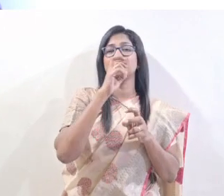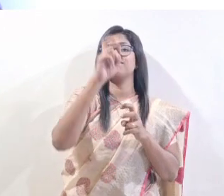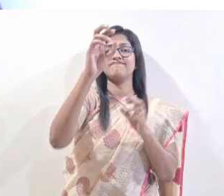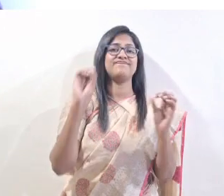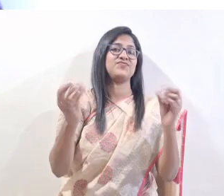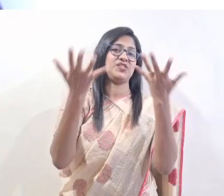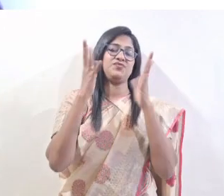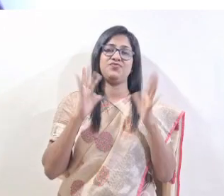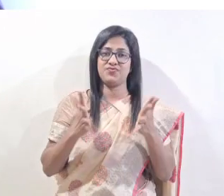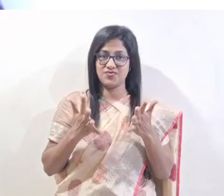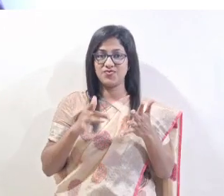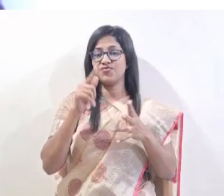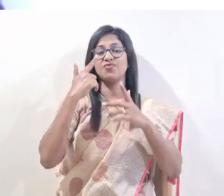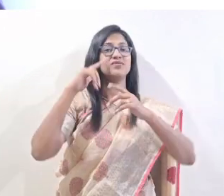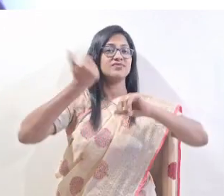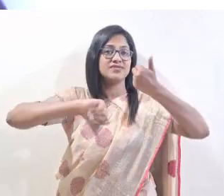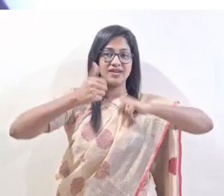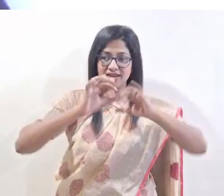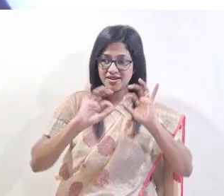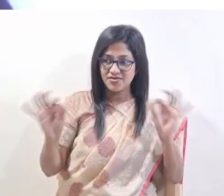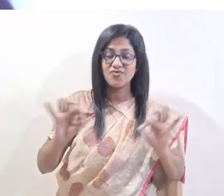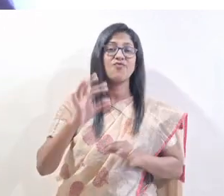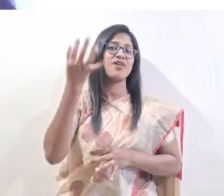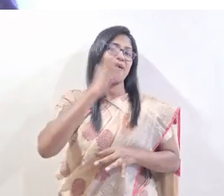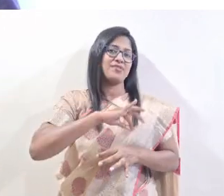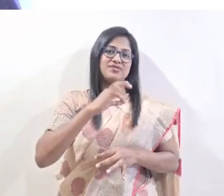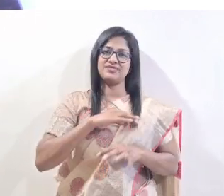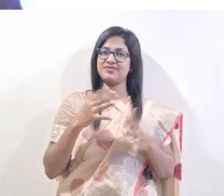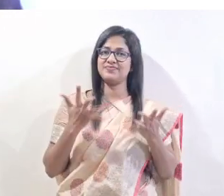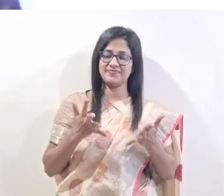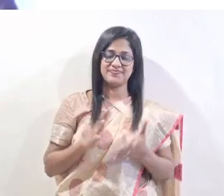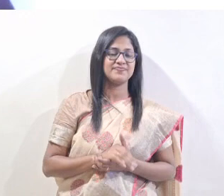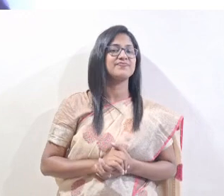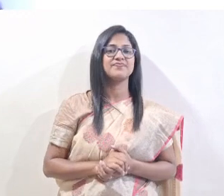a train. So you can't do your trials, you can't do your commissioning.